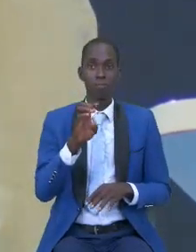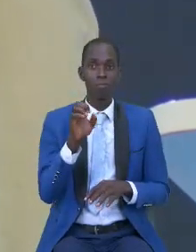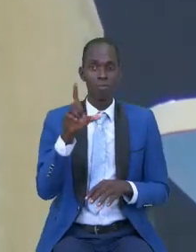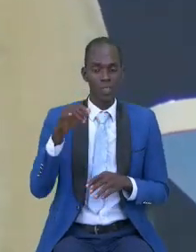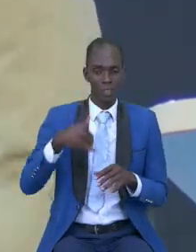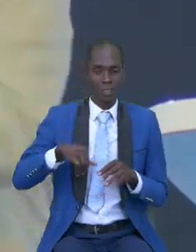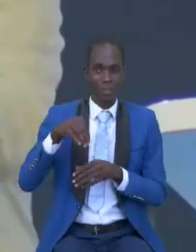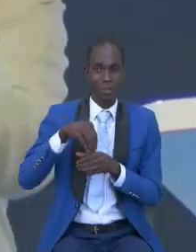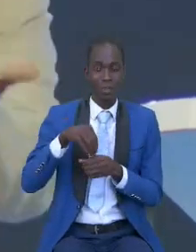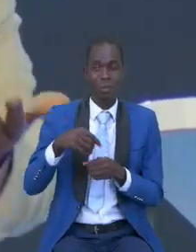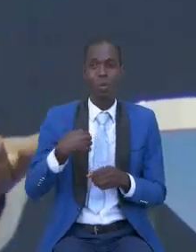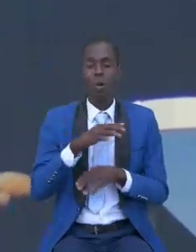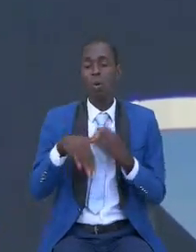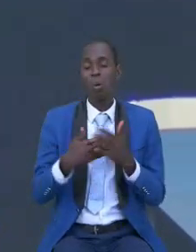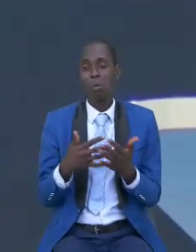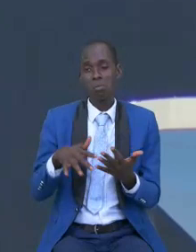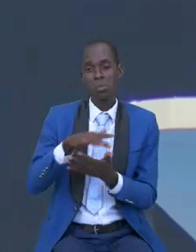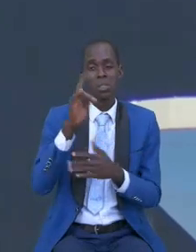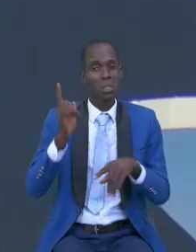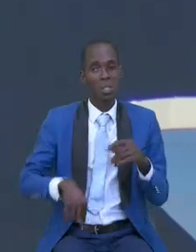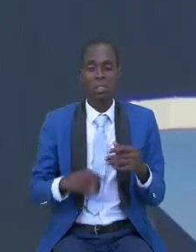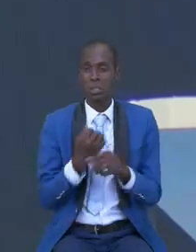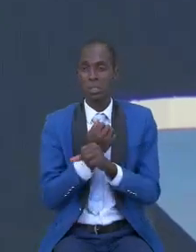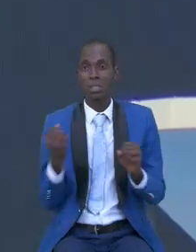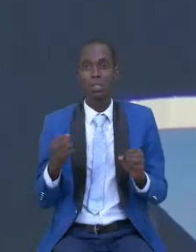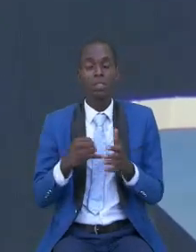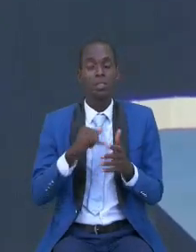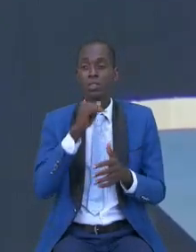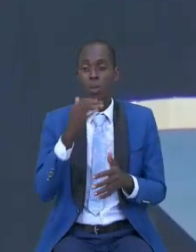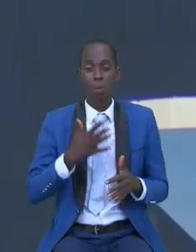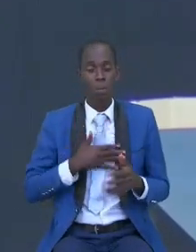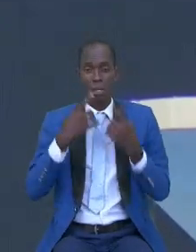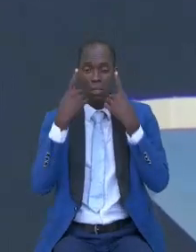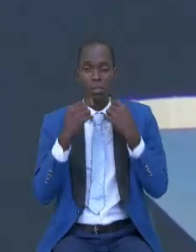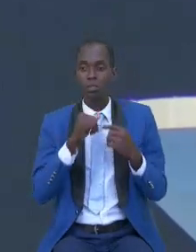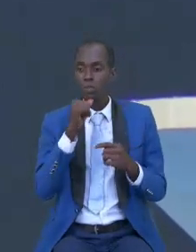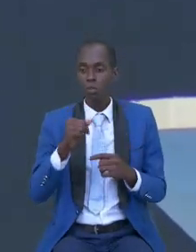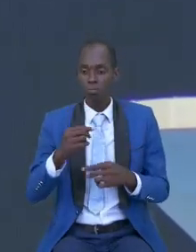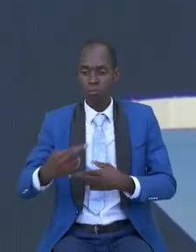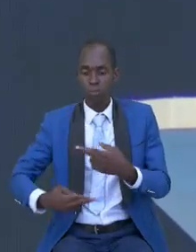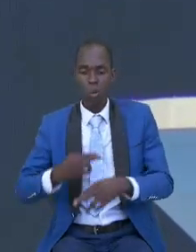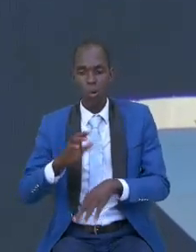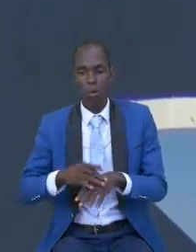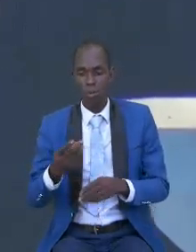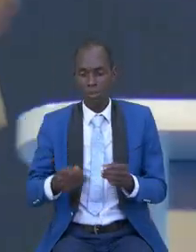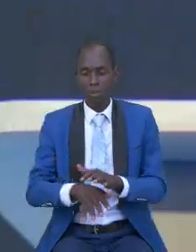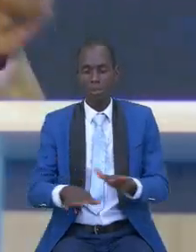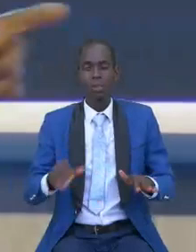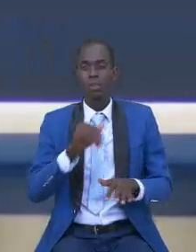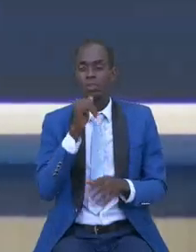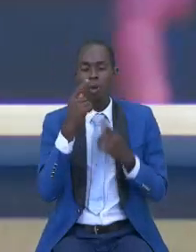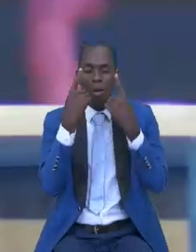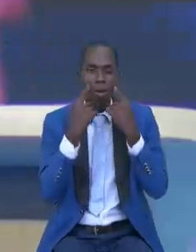sin cannot atone. It's not my tears. It's not rolling on the ground. It's not crying, it